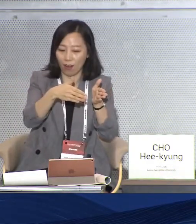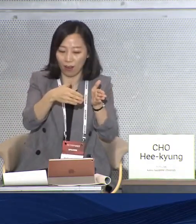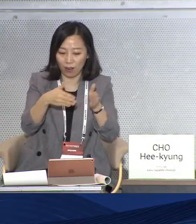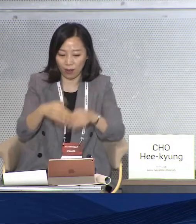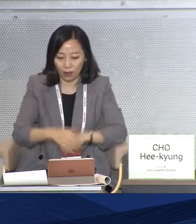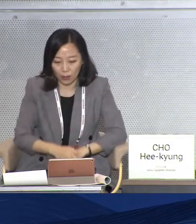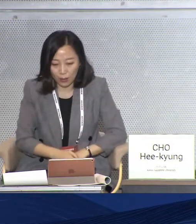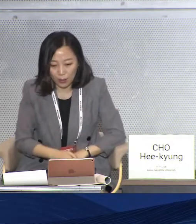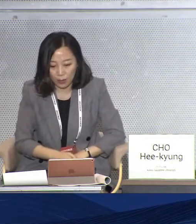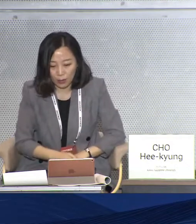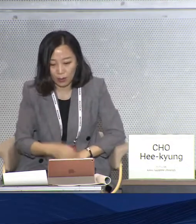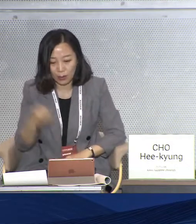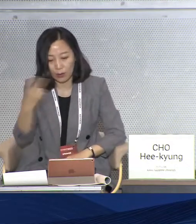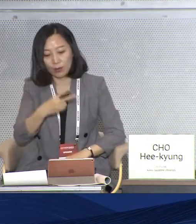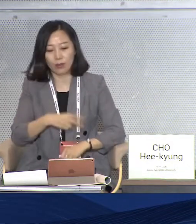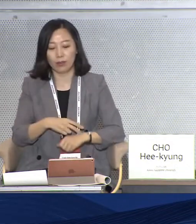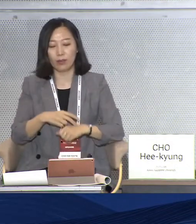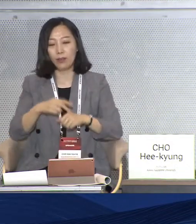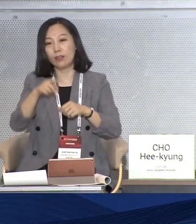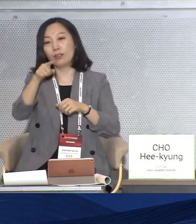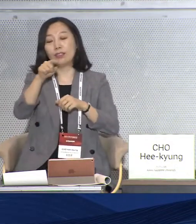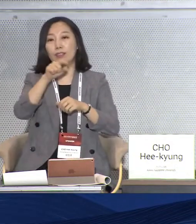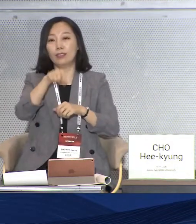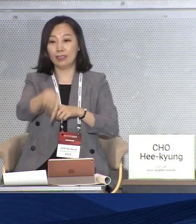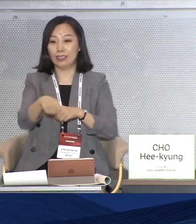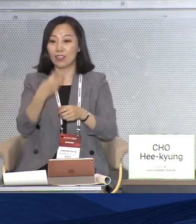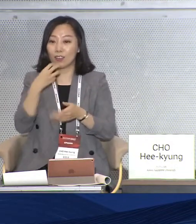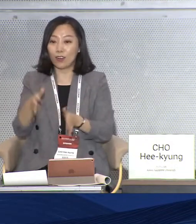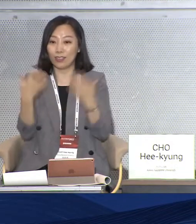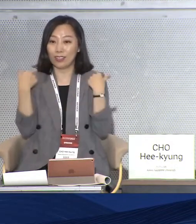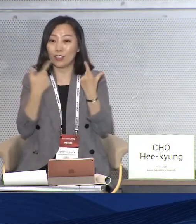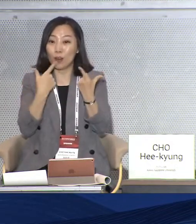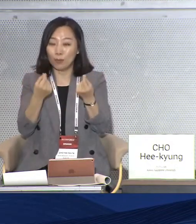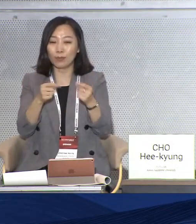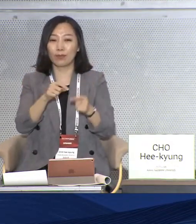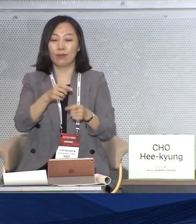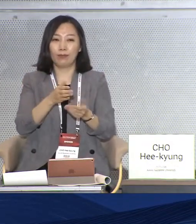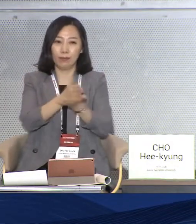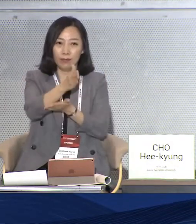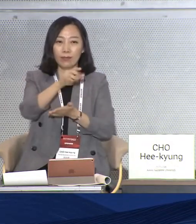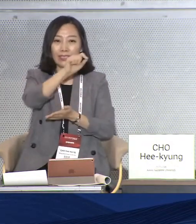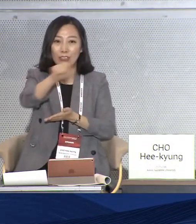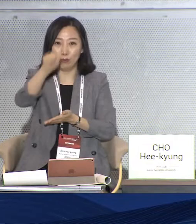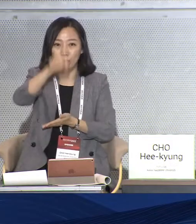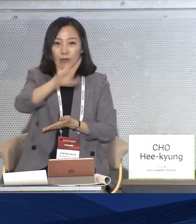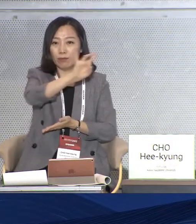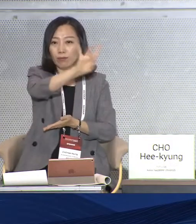there is a human limitation to those centers.